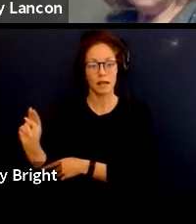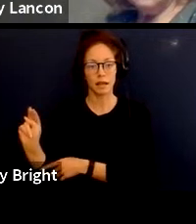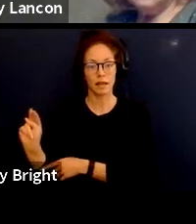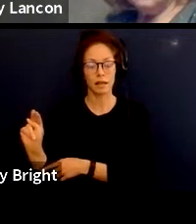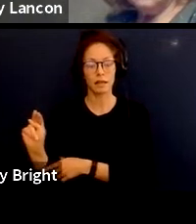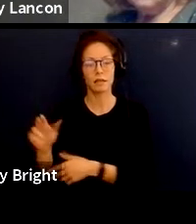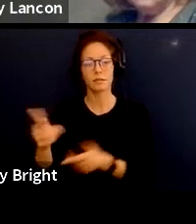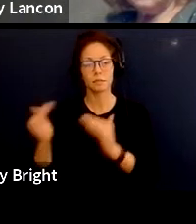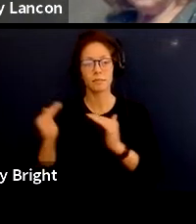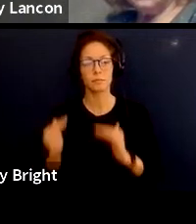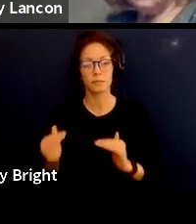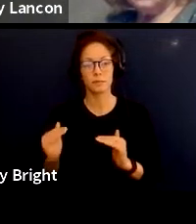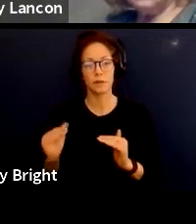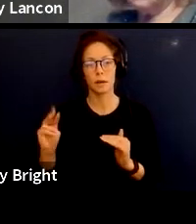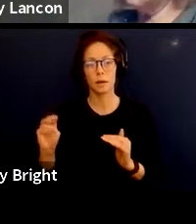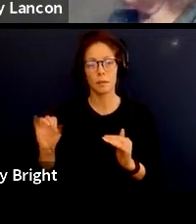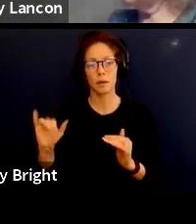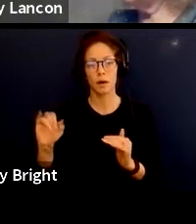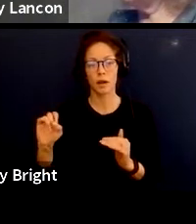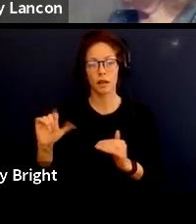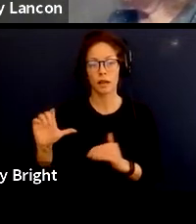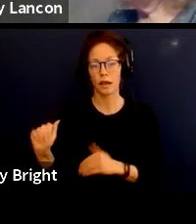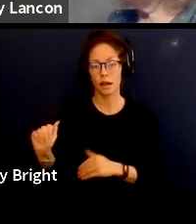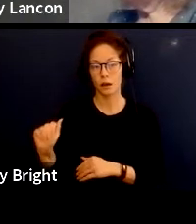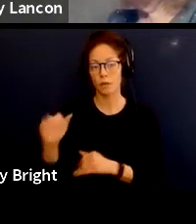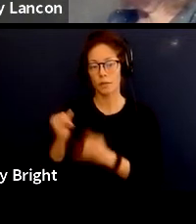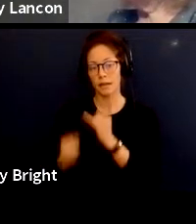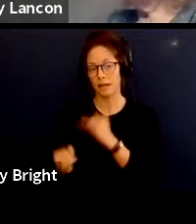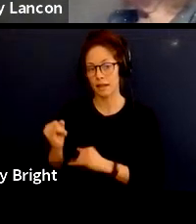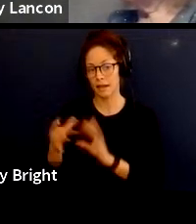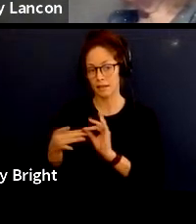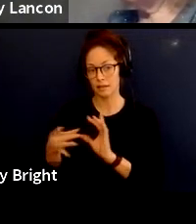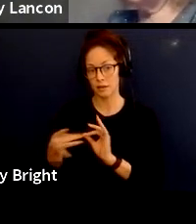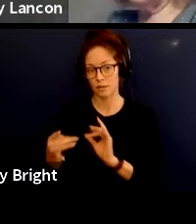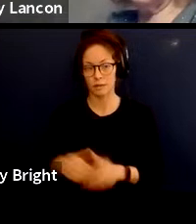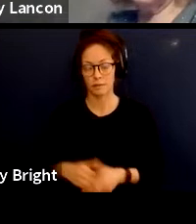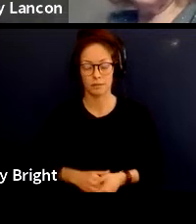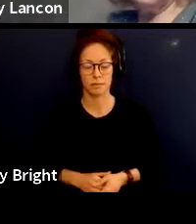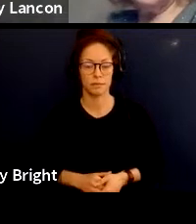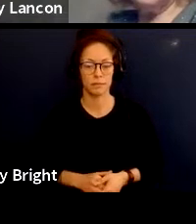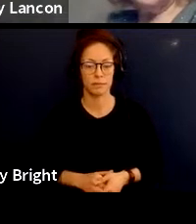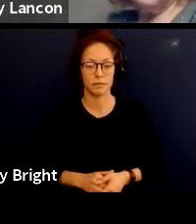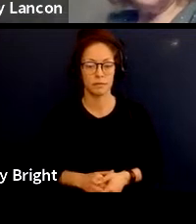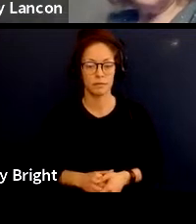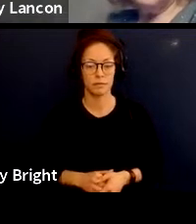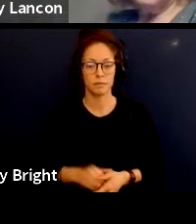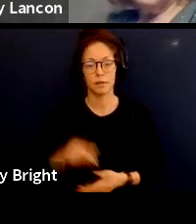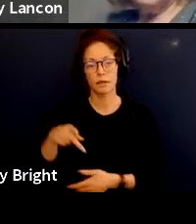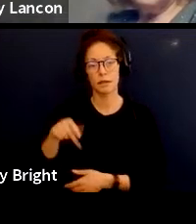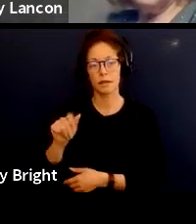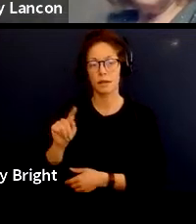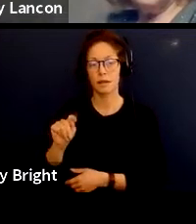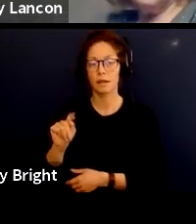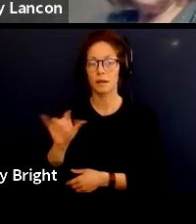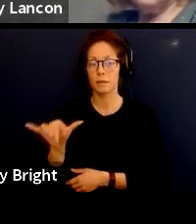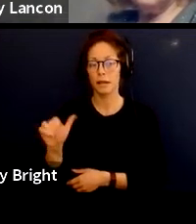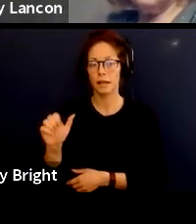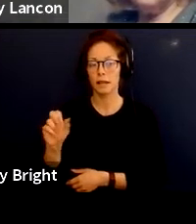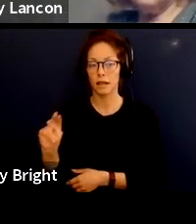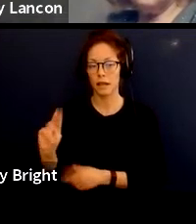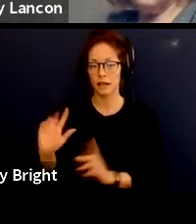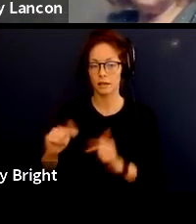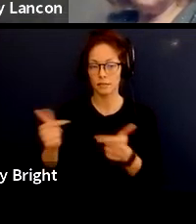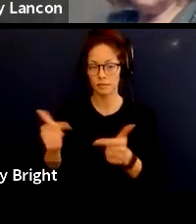Monica Rutter will be our last public comment. Patty Ann, your microphone is